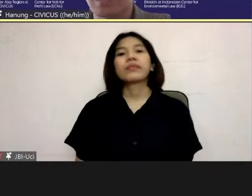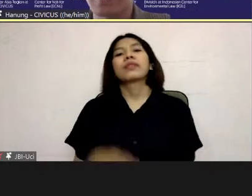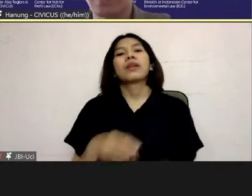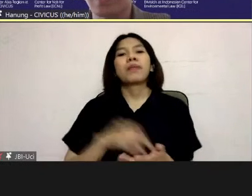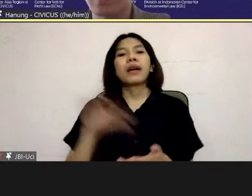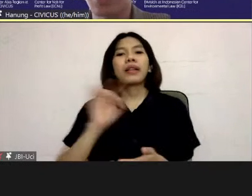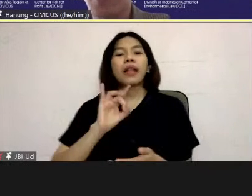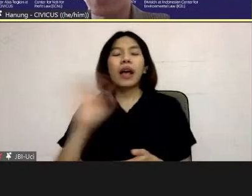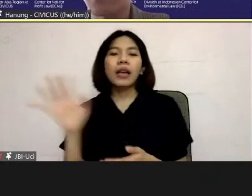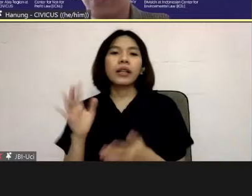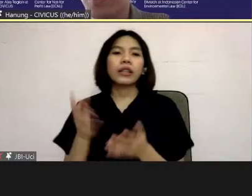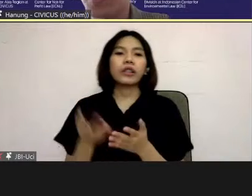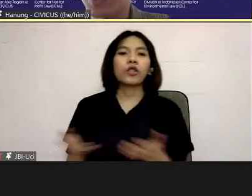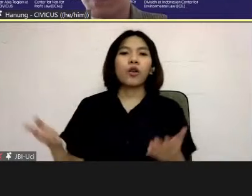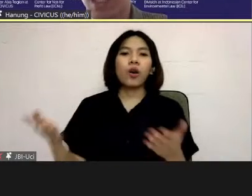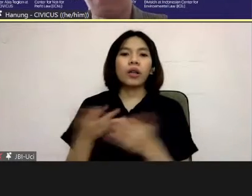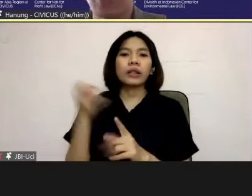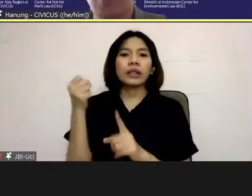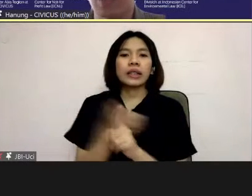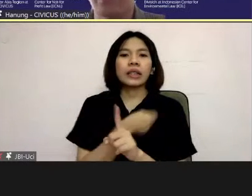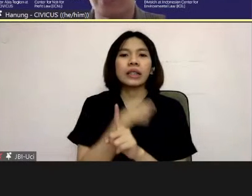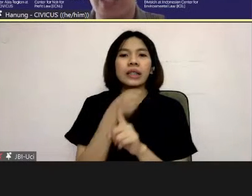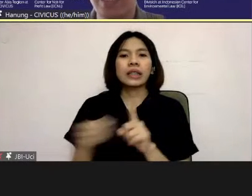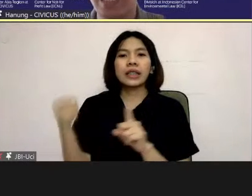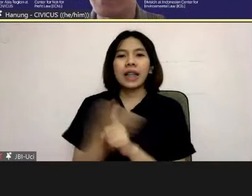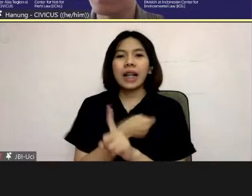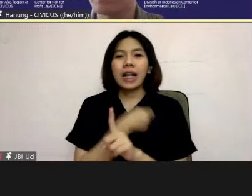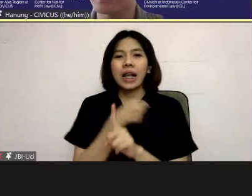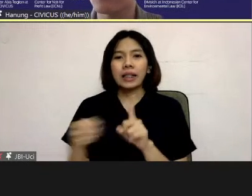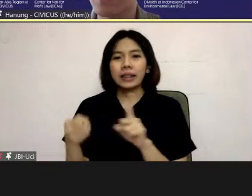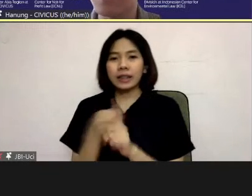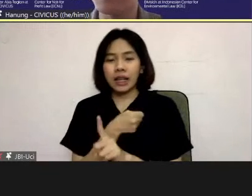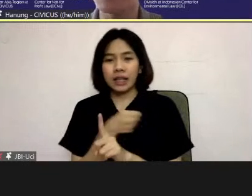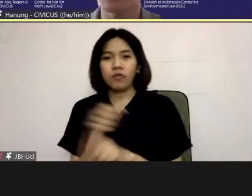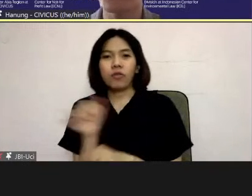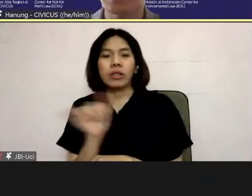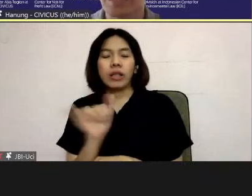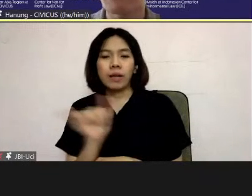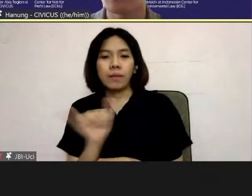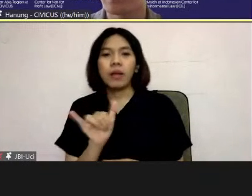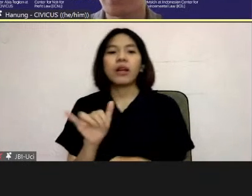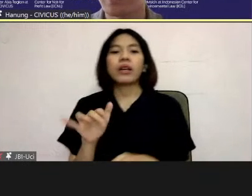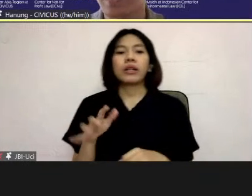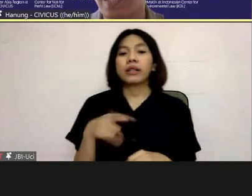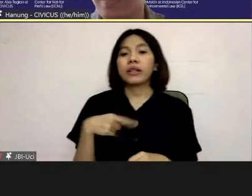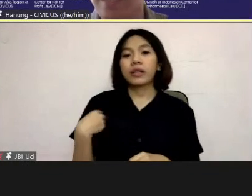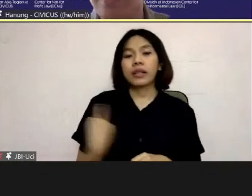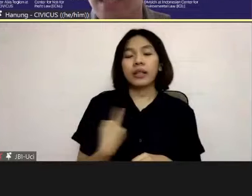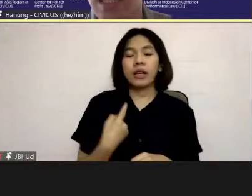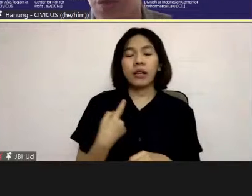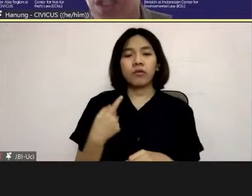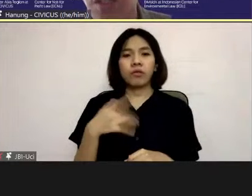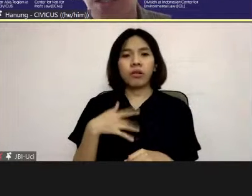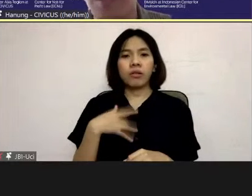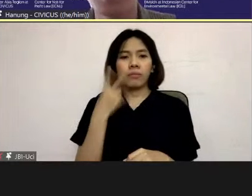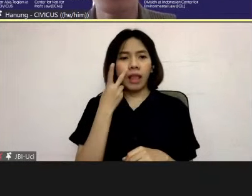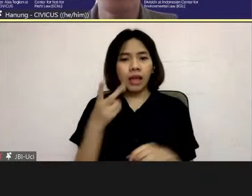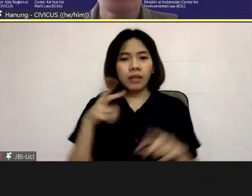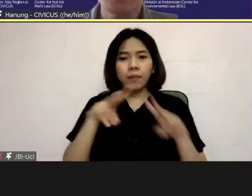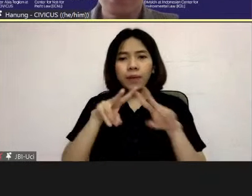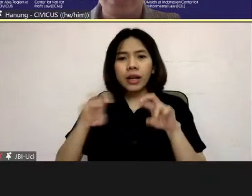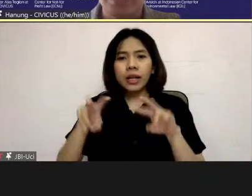charge against human rights defenders who speak about human rights violation and business activities, such as Fatia Maulidianti and Haris Azhar in